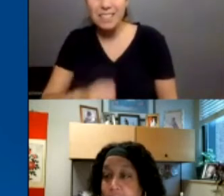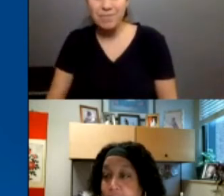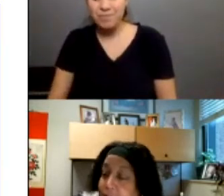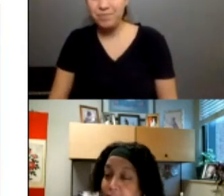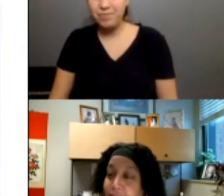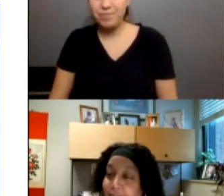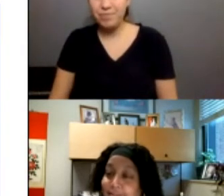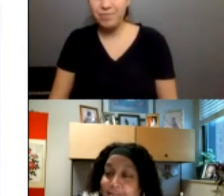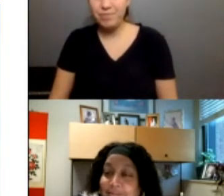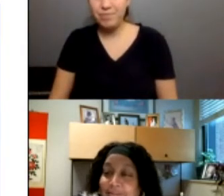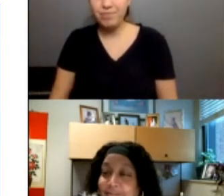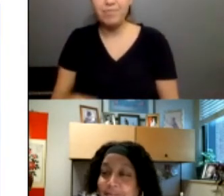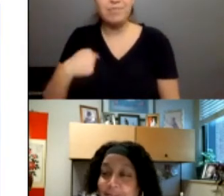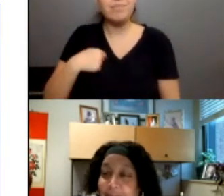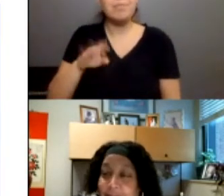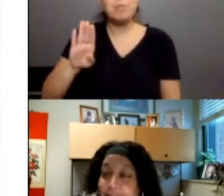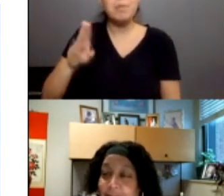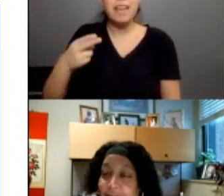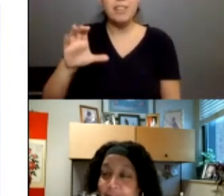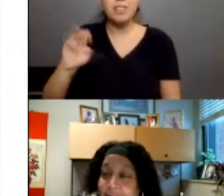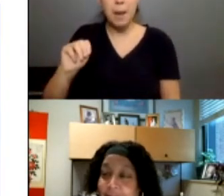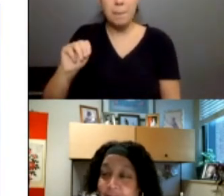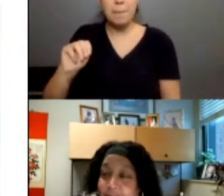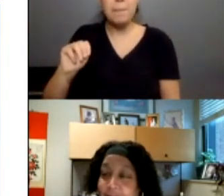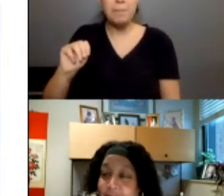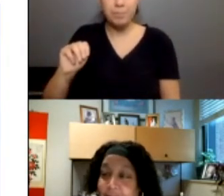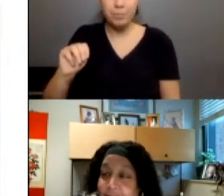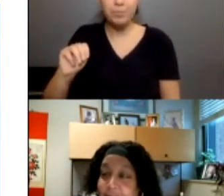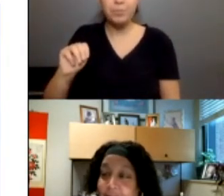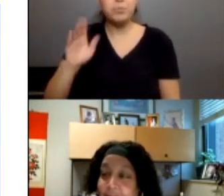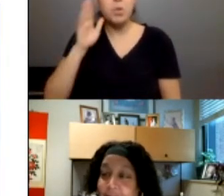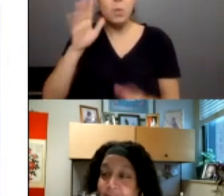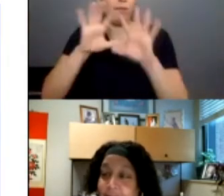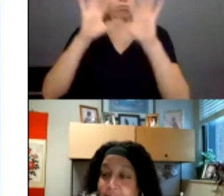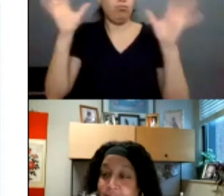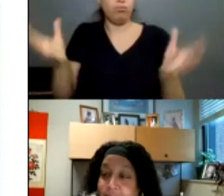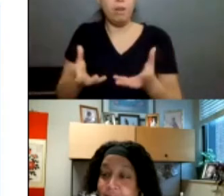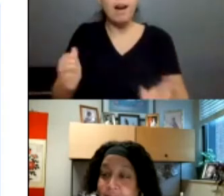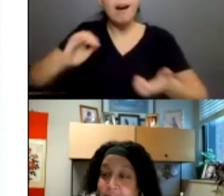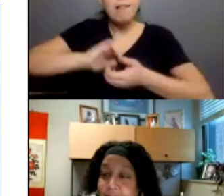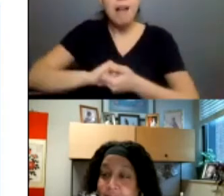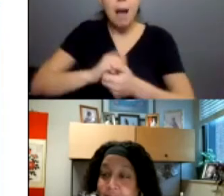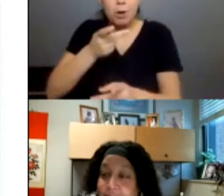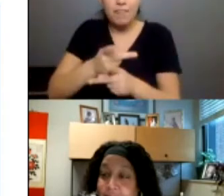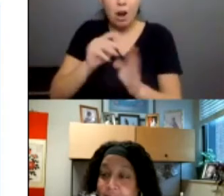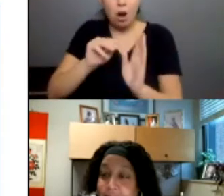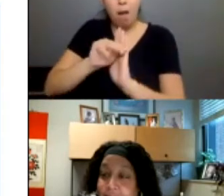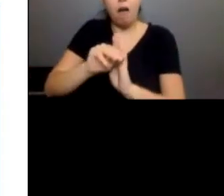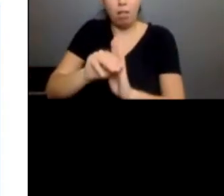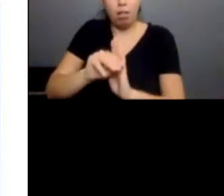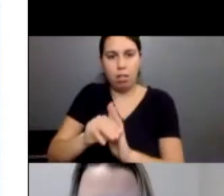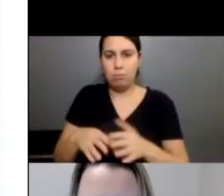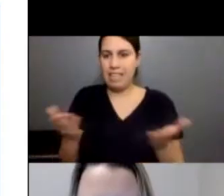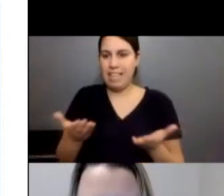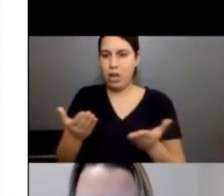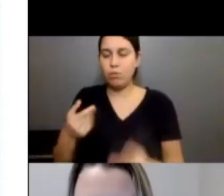So I'm the behavioral health care manager, and I'm gonna do an overview of the collaborative care model that we've implemented here over at